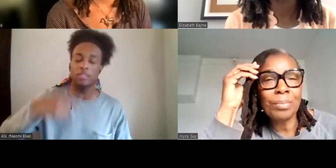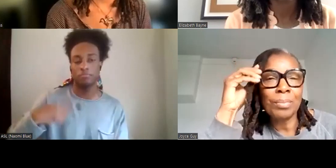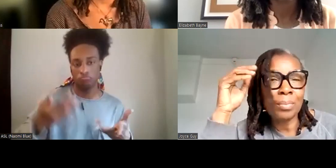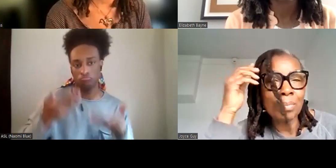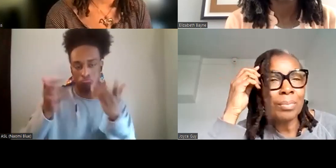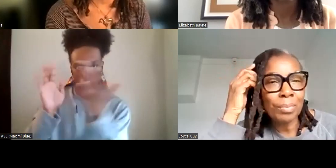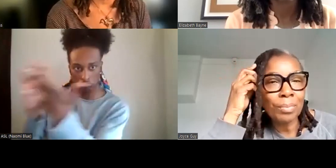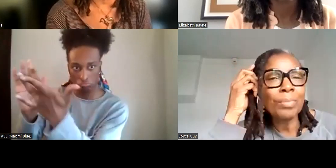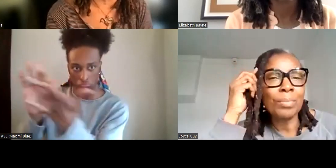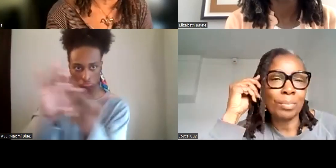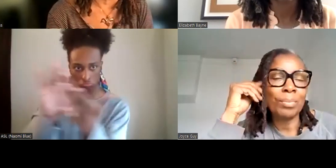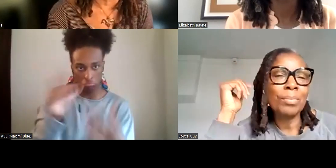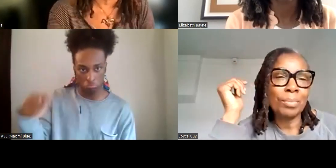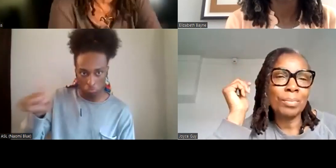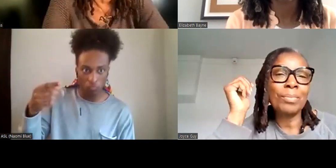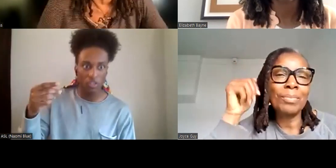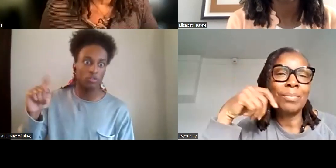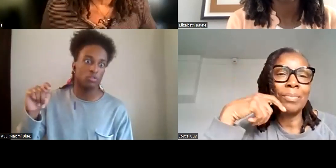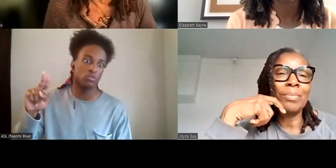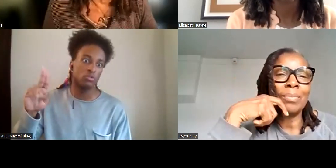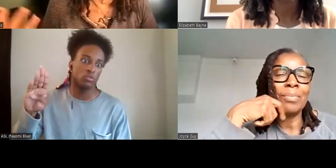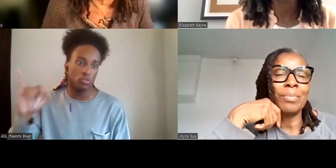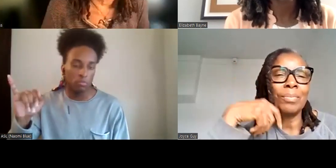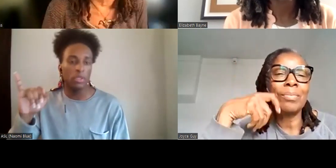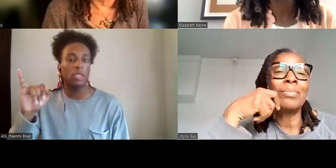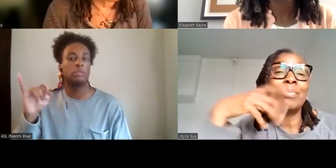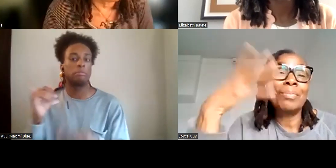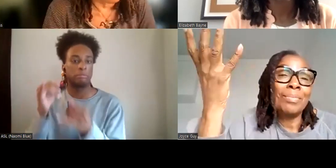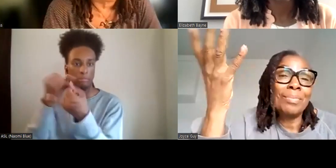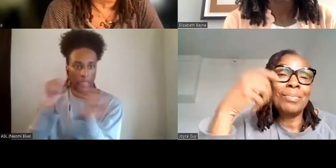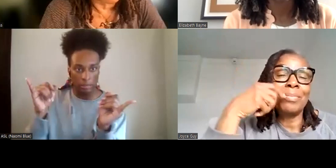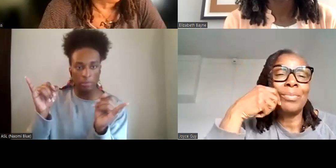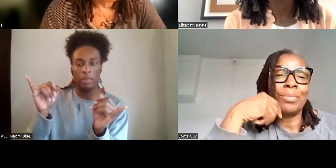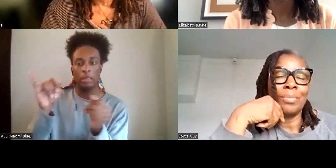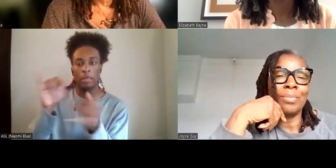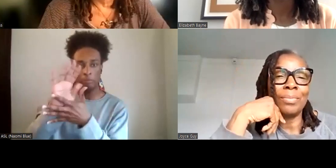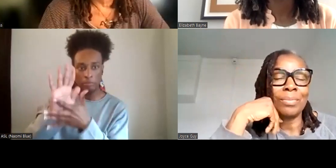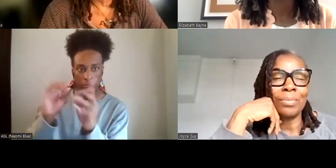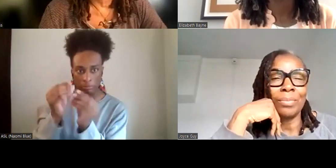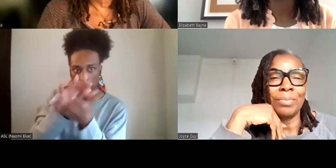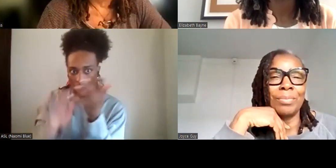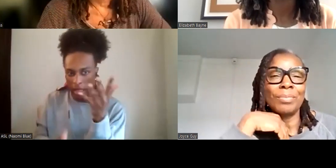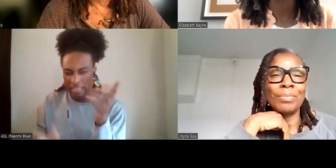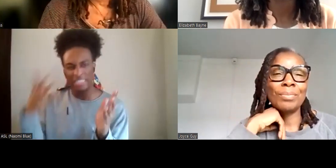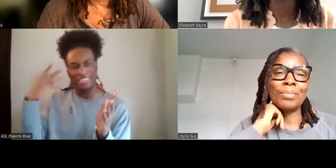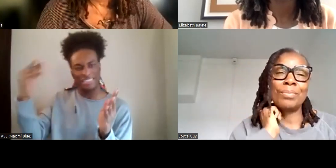Outside of the festival circuit, because only how many of us go to film festivals, right?